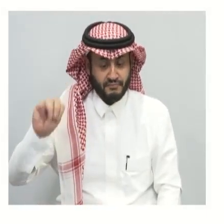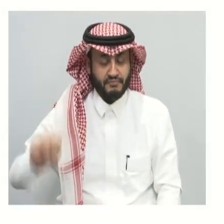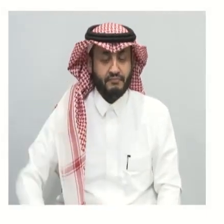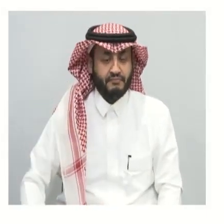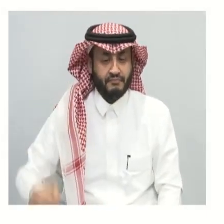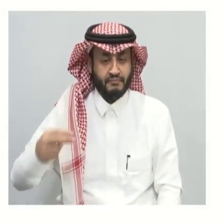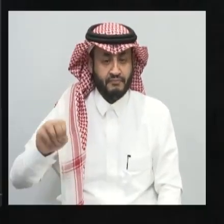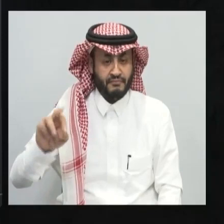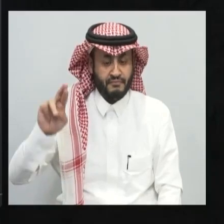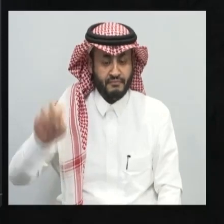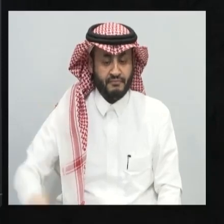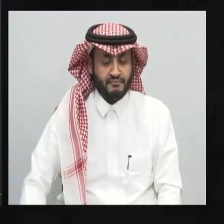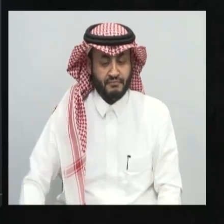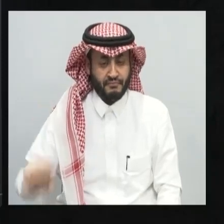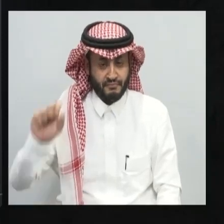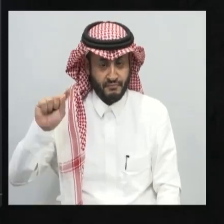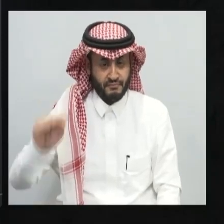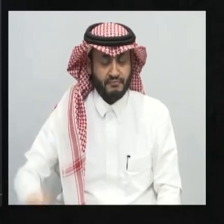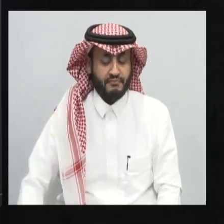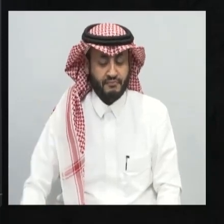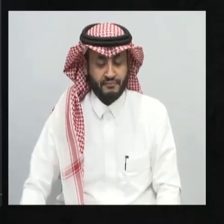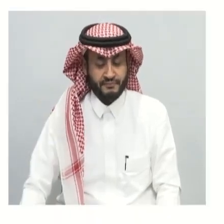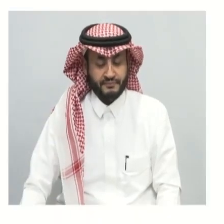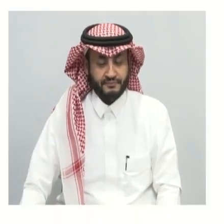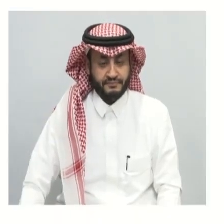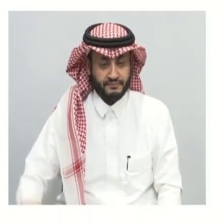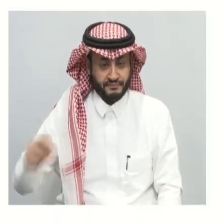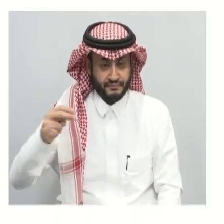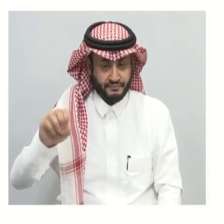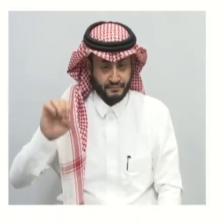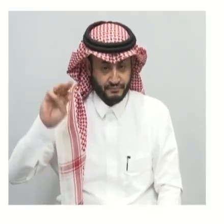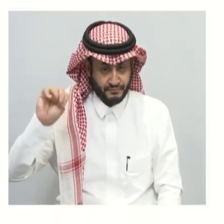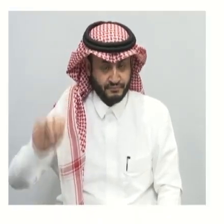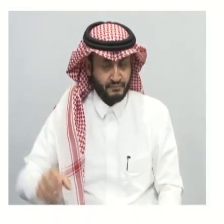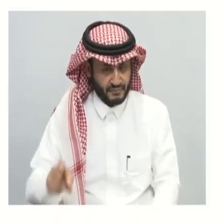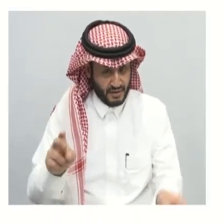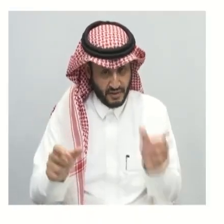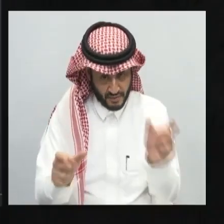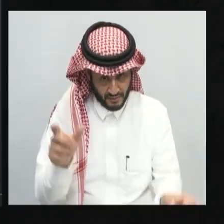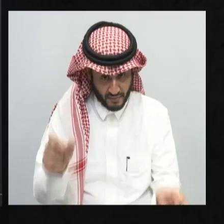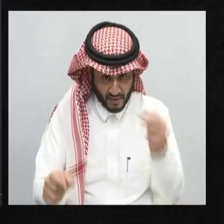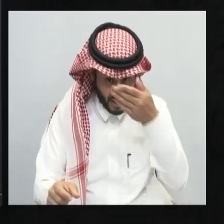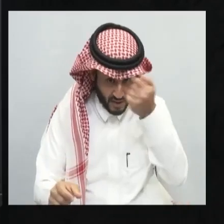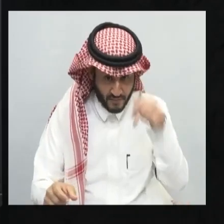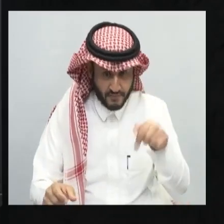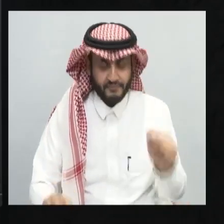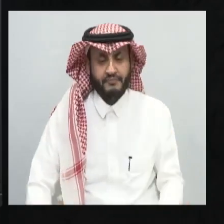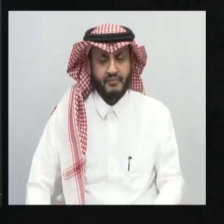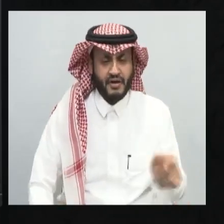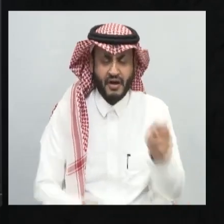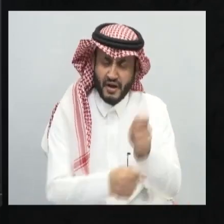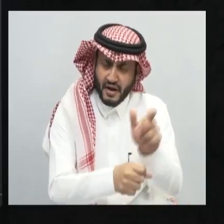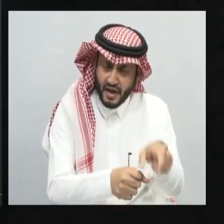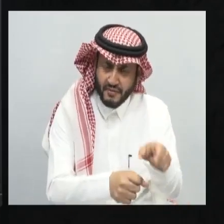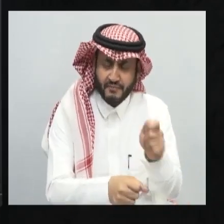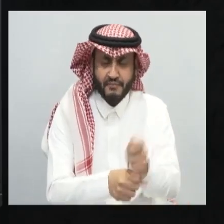us, or me. So grandmother will be replaced by her. So you can use the noun, or as